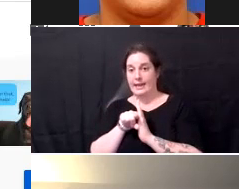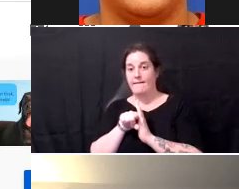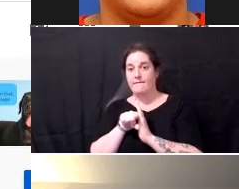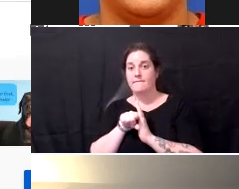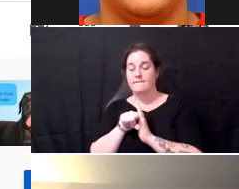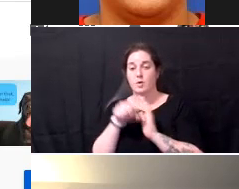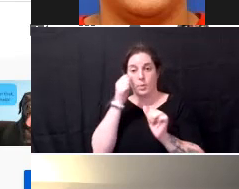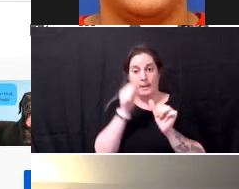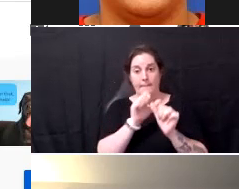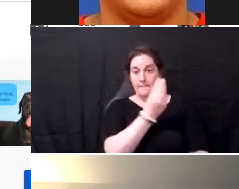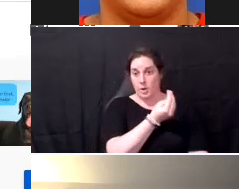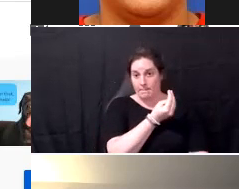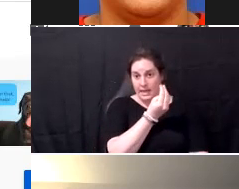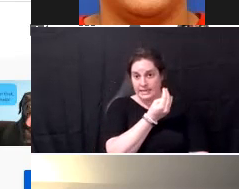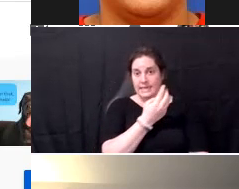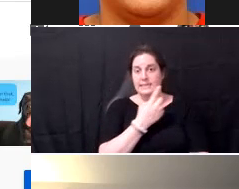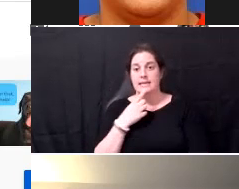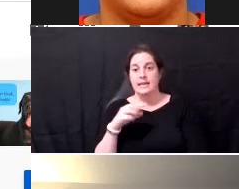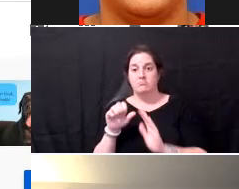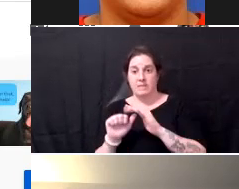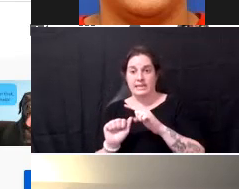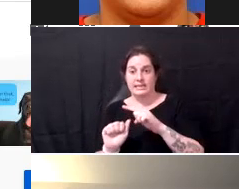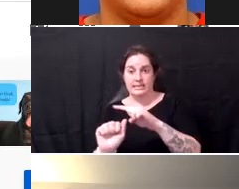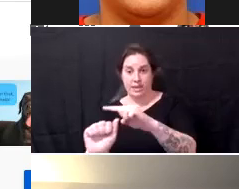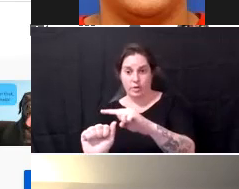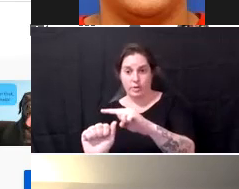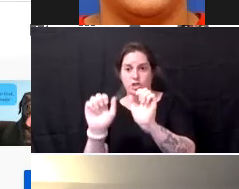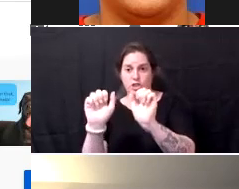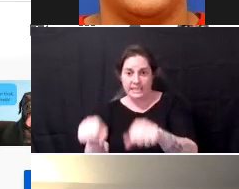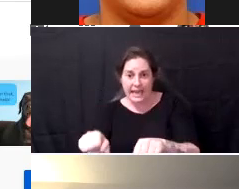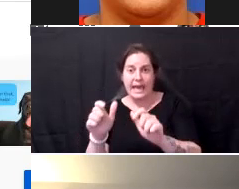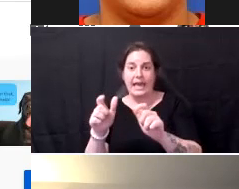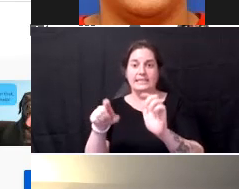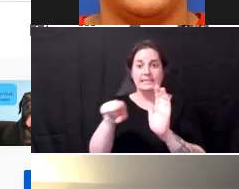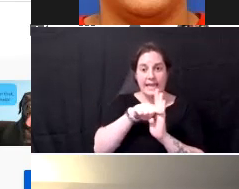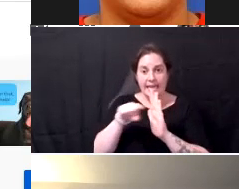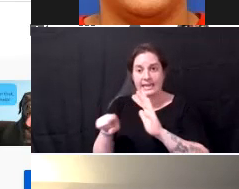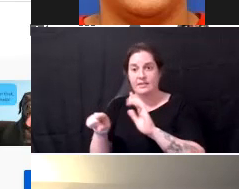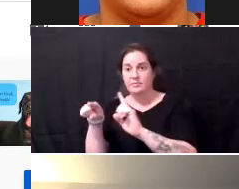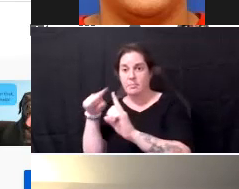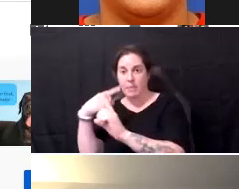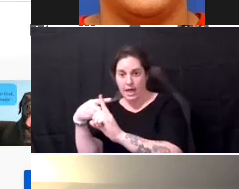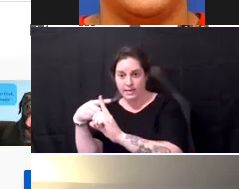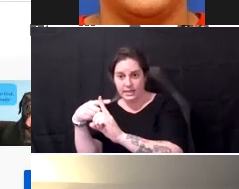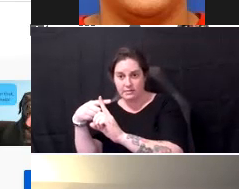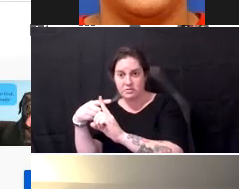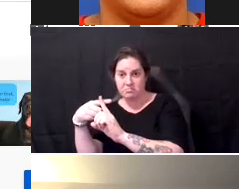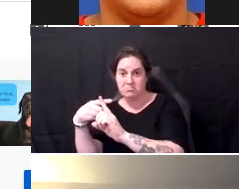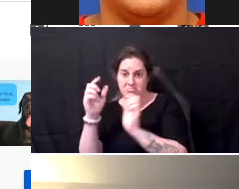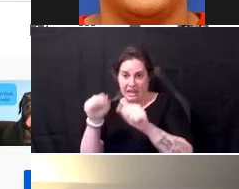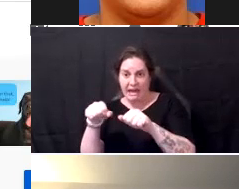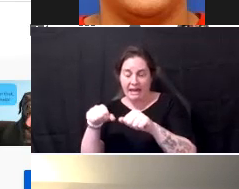on Monday that acceleration can be positive or negative, and we're choosing the simpler cases where if